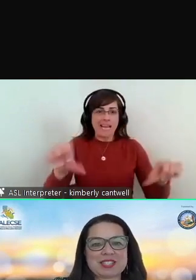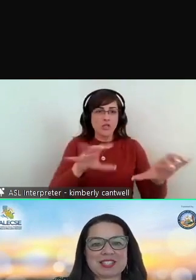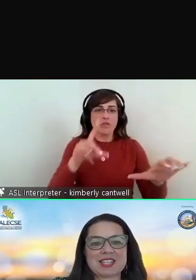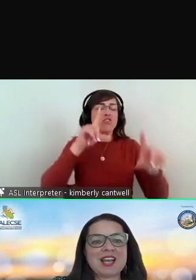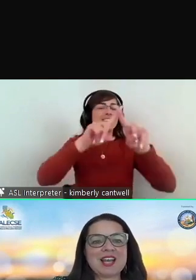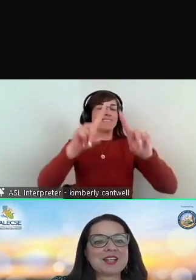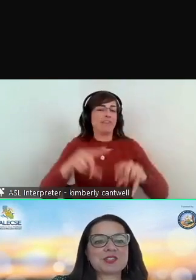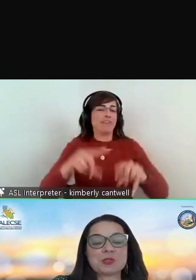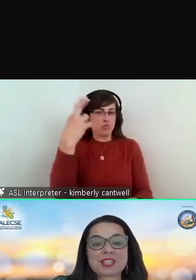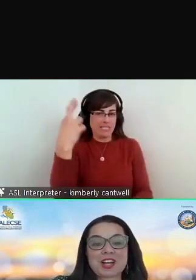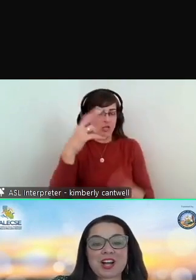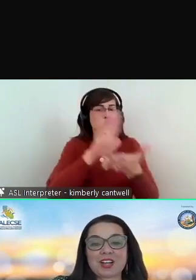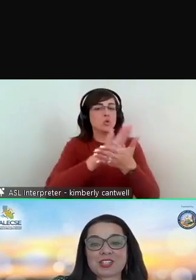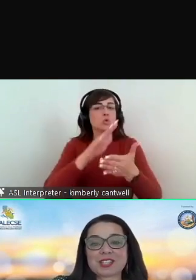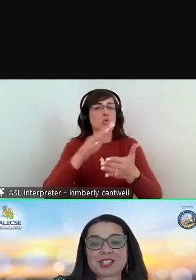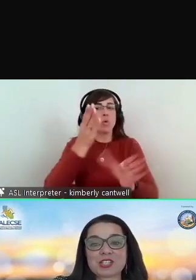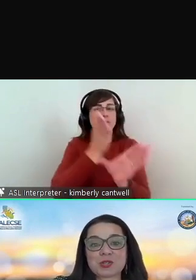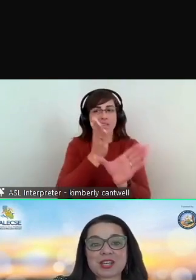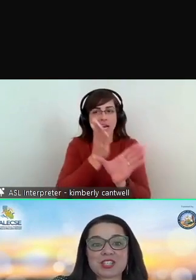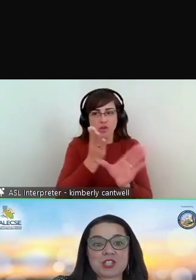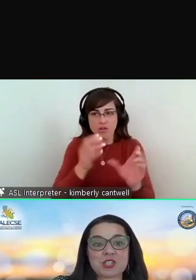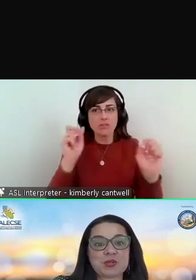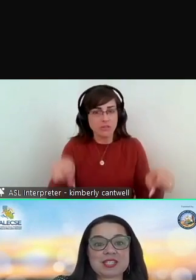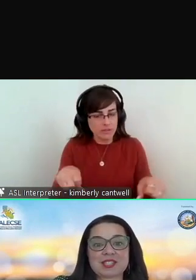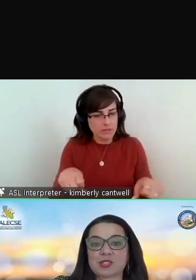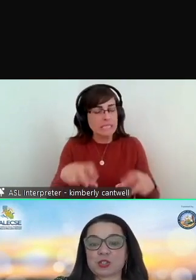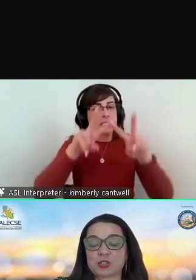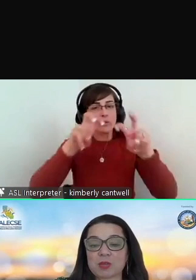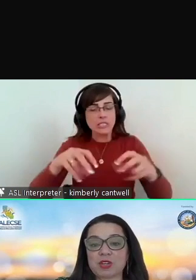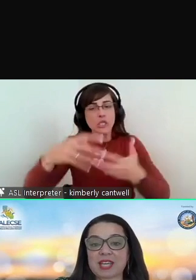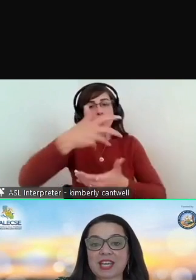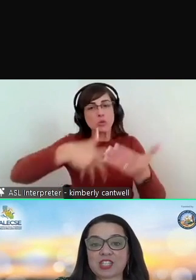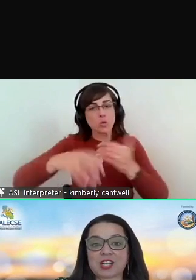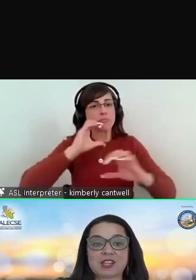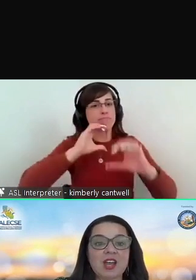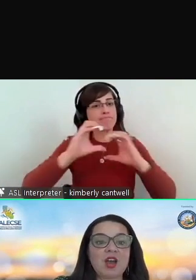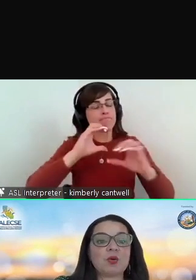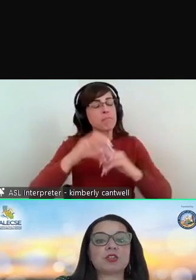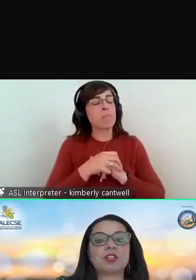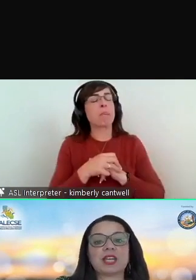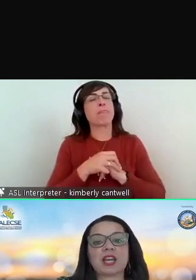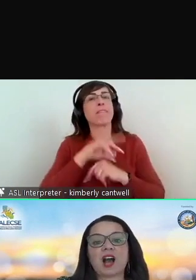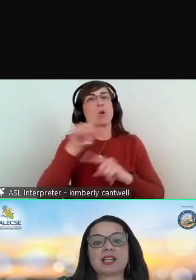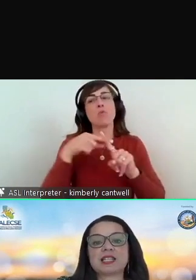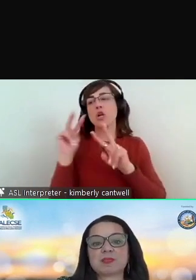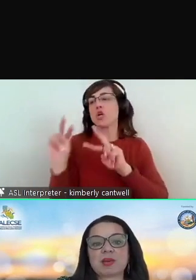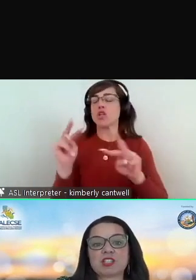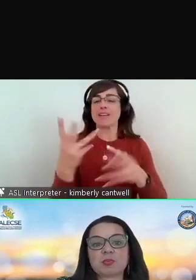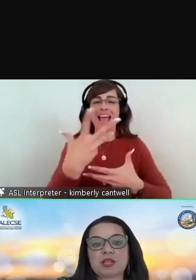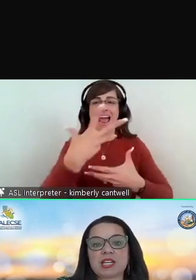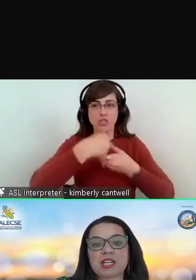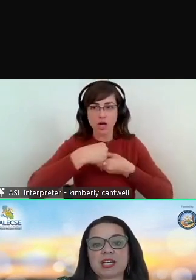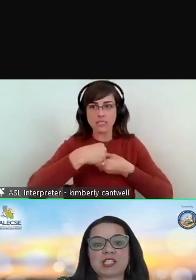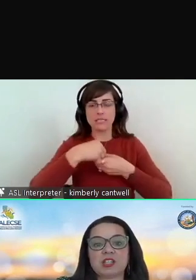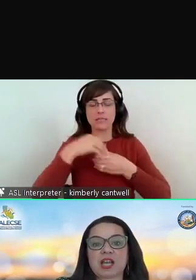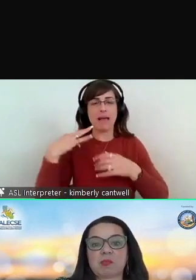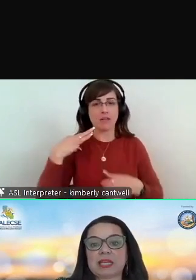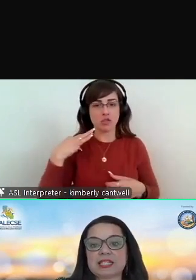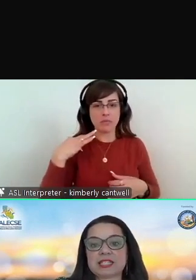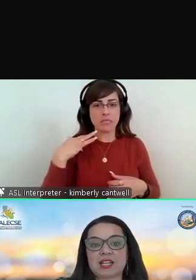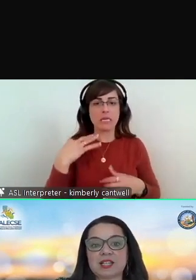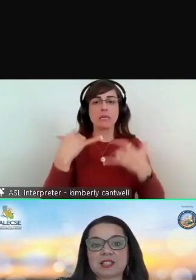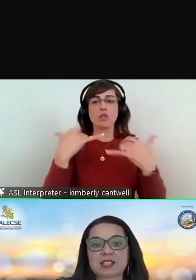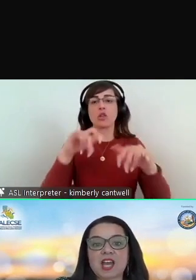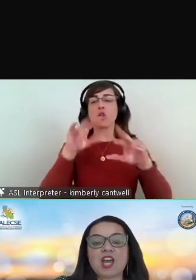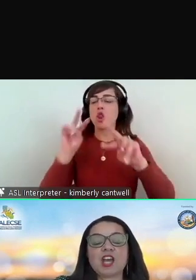different reasons. School psychologists can do it to assess social communication when you're looking at autism eligibility, to look at